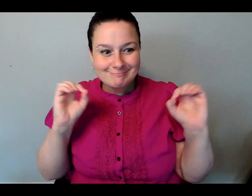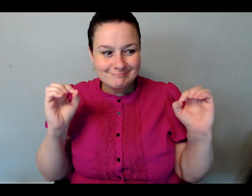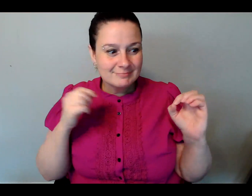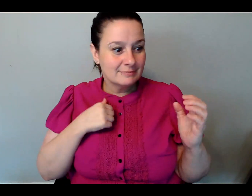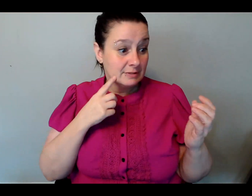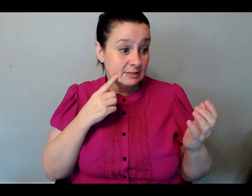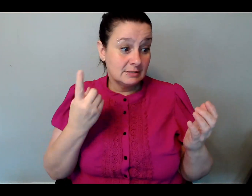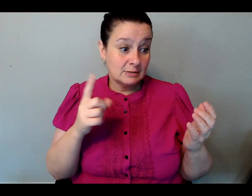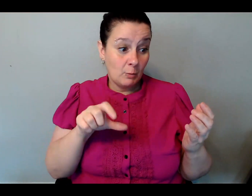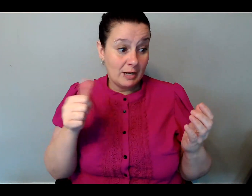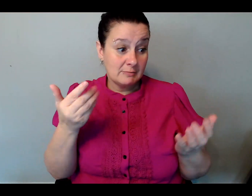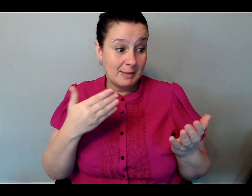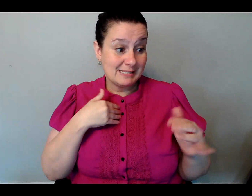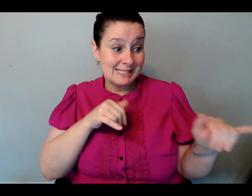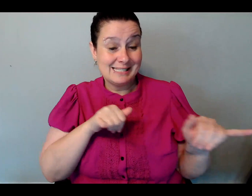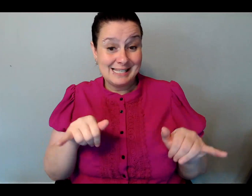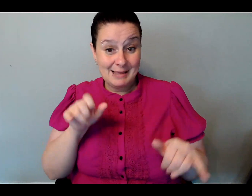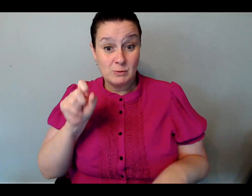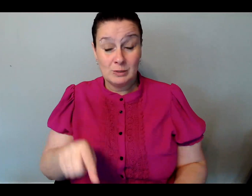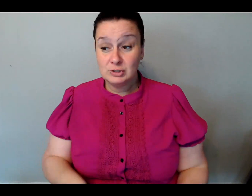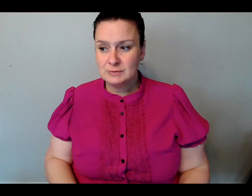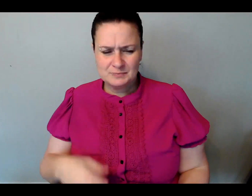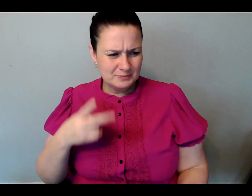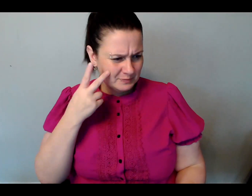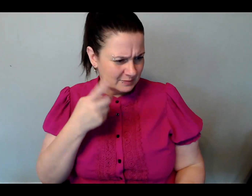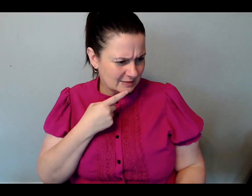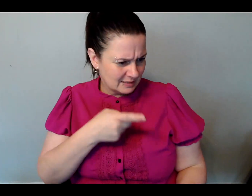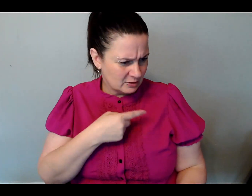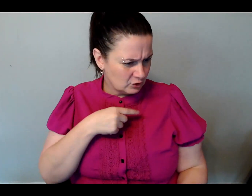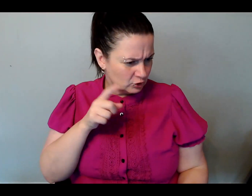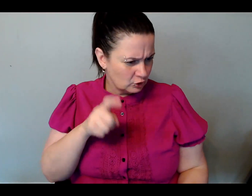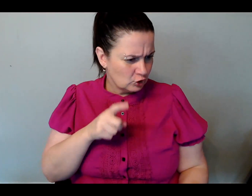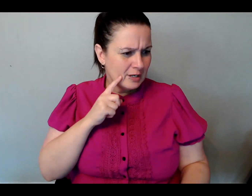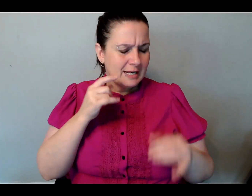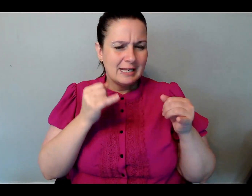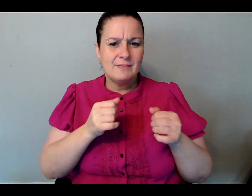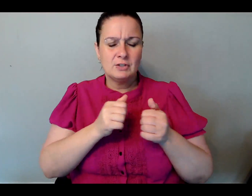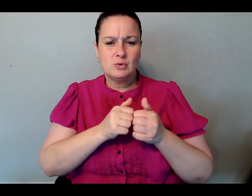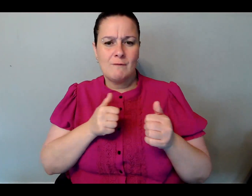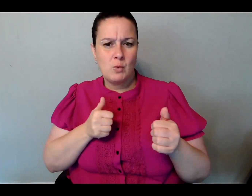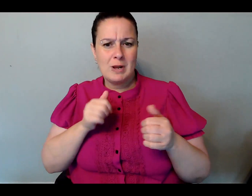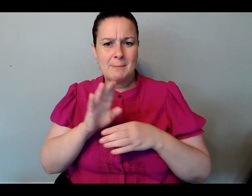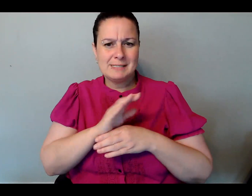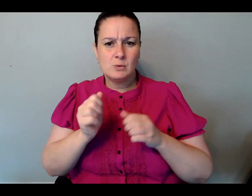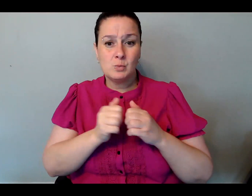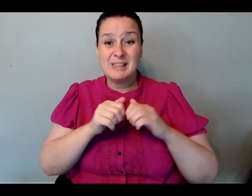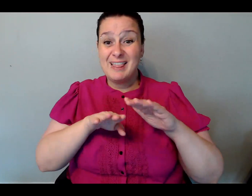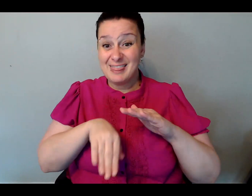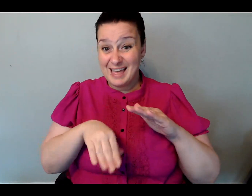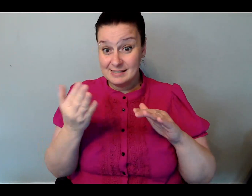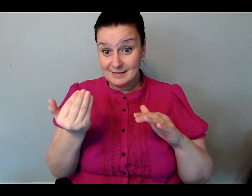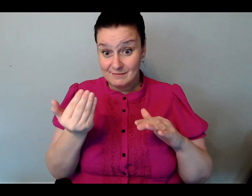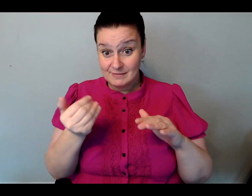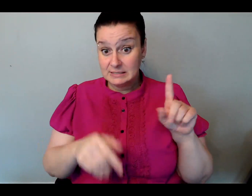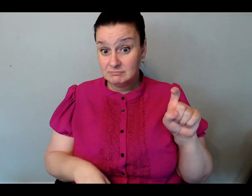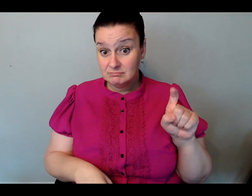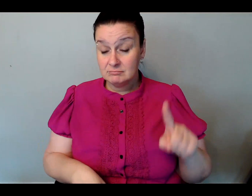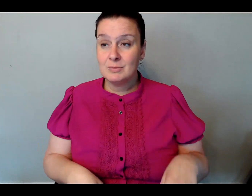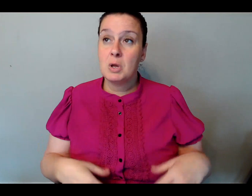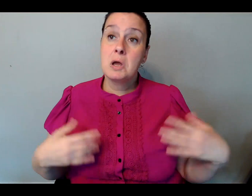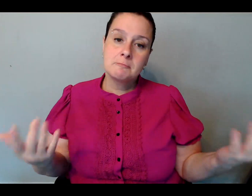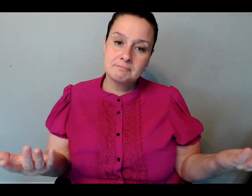question. You see, should an individual avoid business with less than 15? Um, I